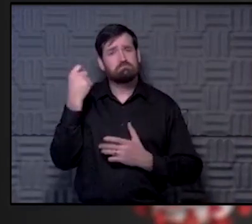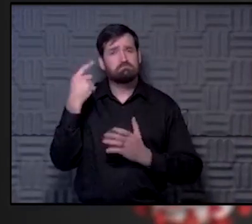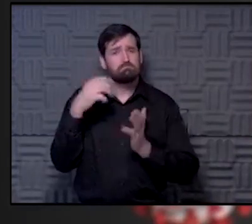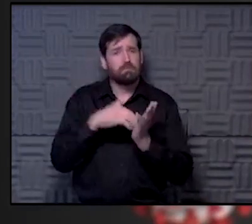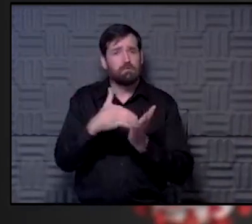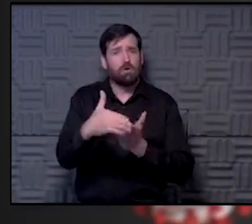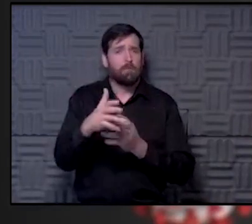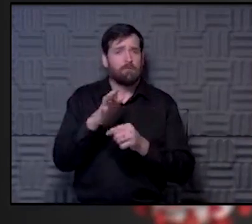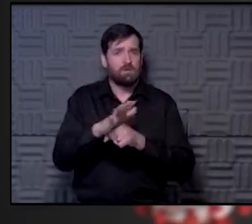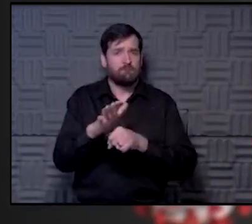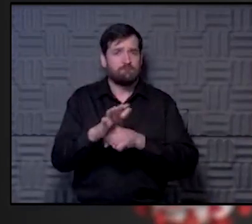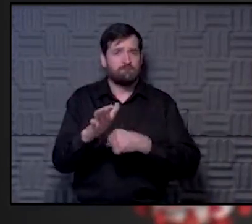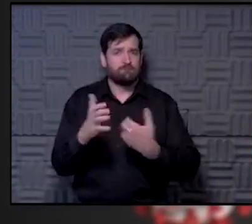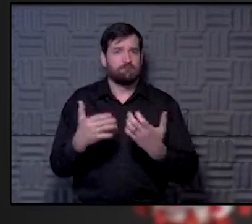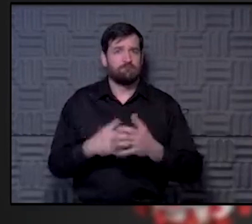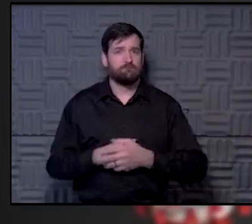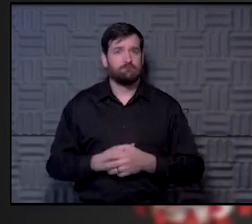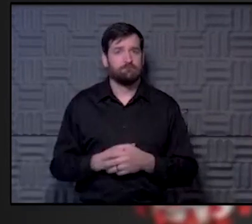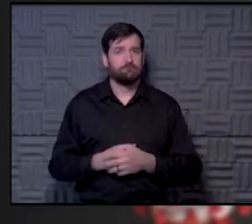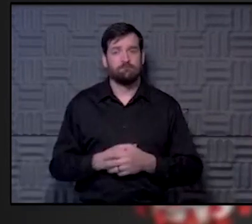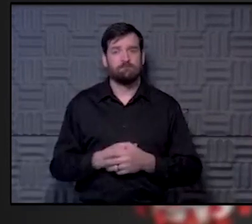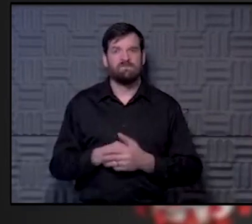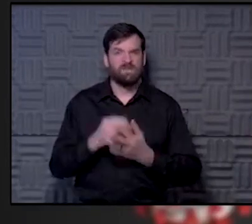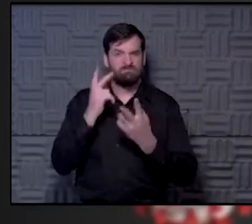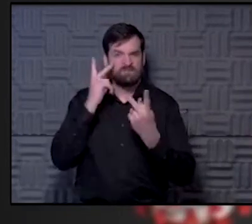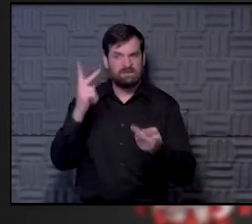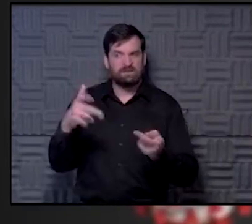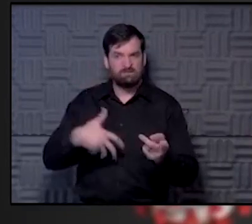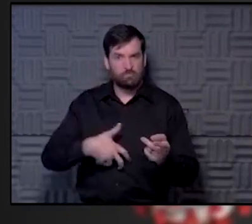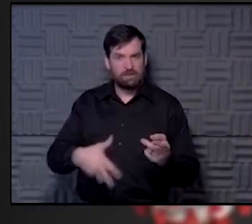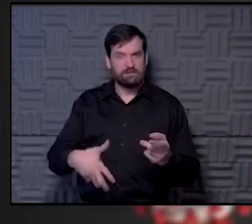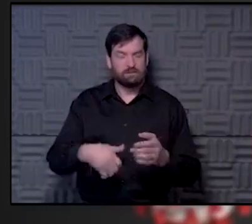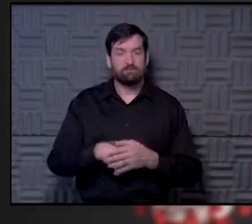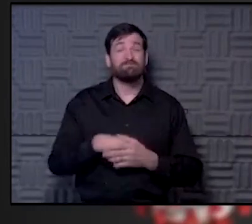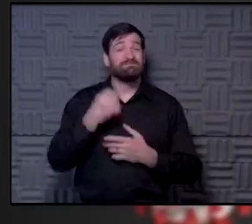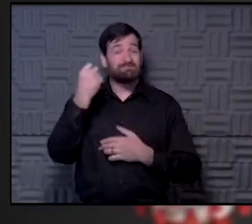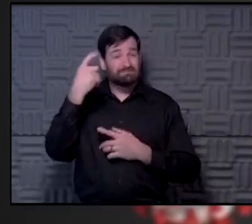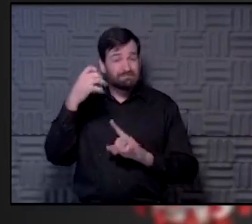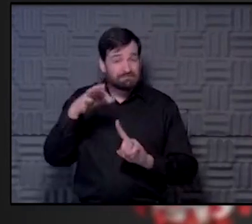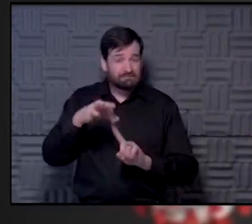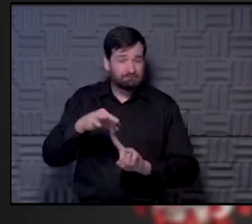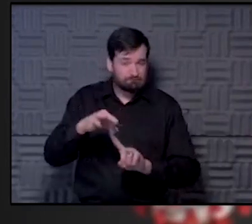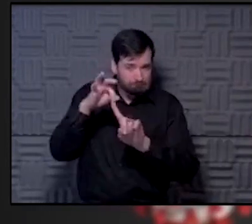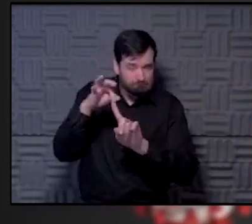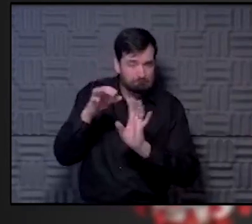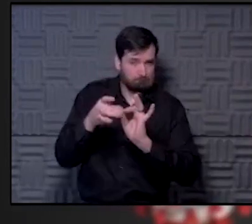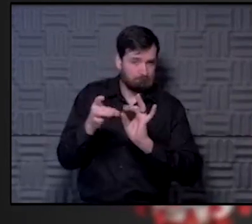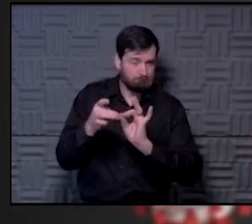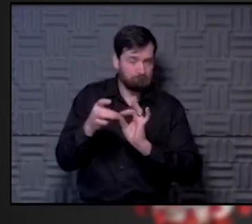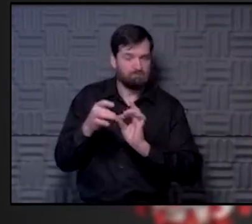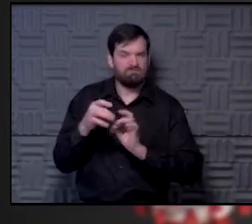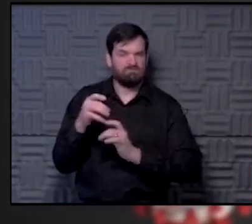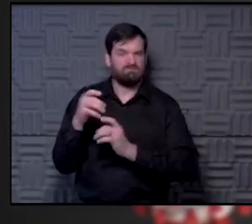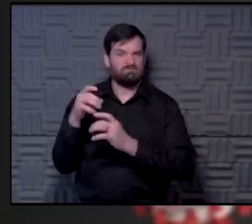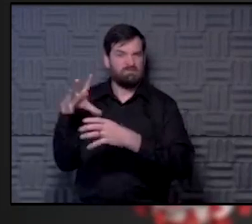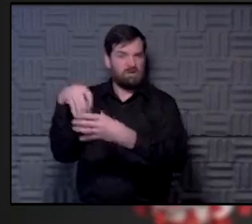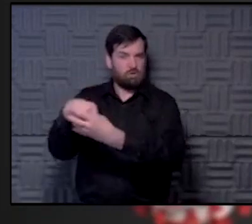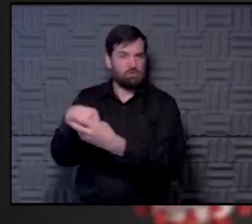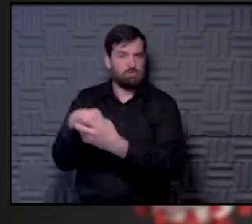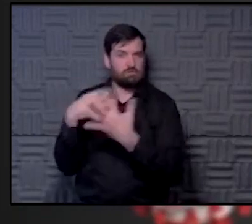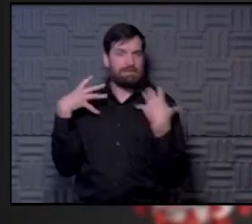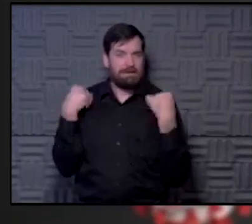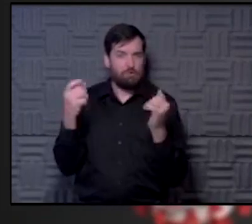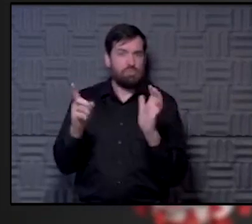that we, see it in pregnancy. I think the caveat, though, and this was in the health alert from the CDC